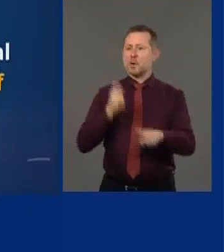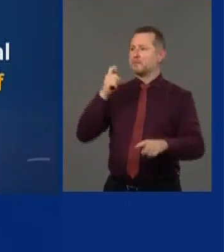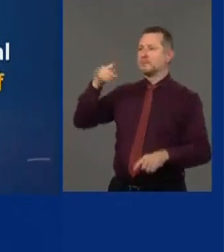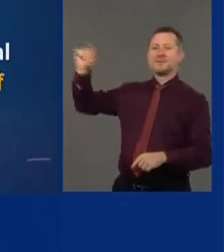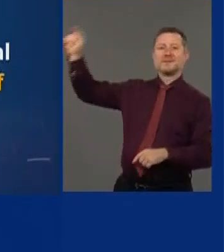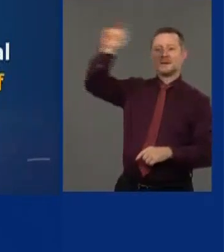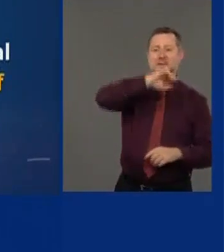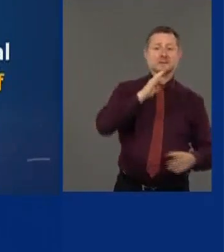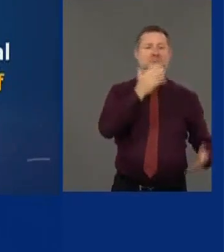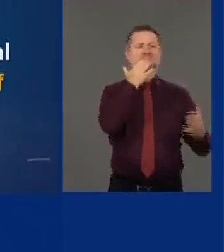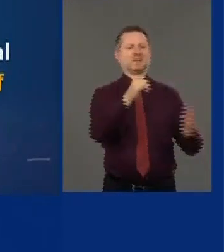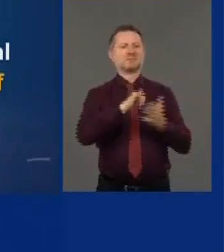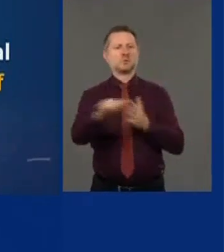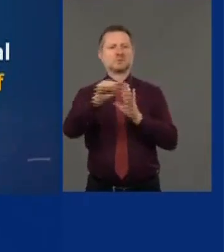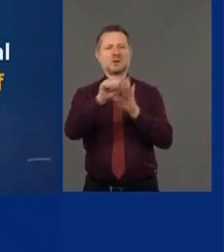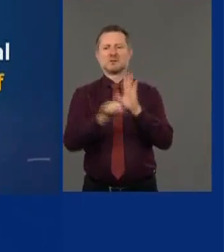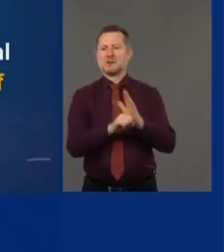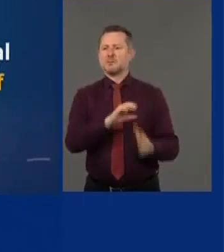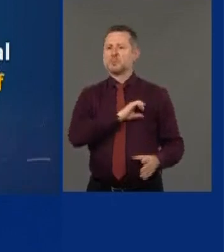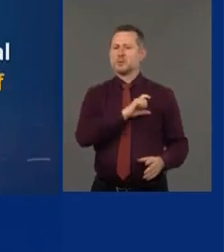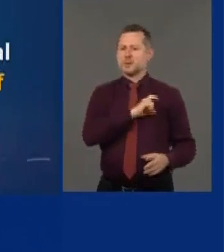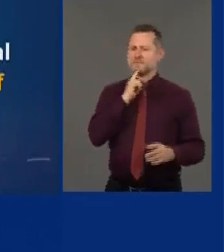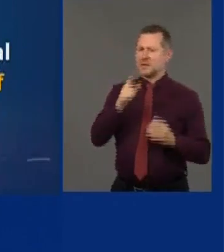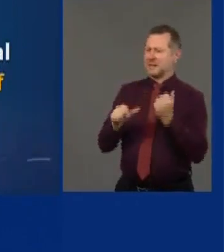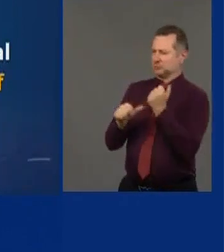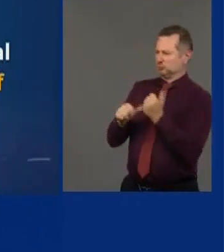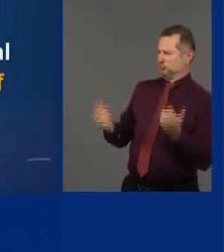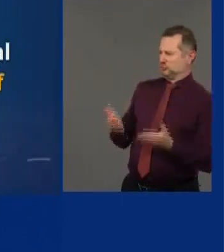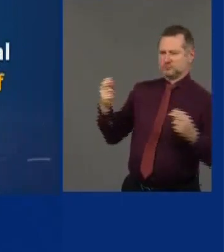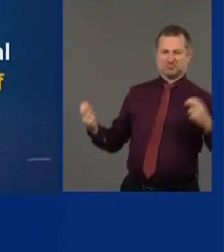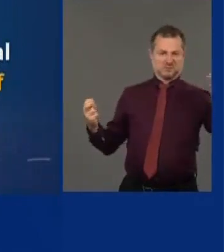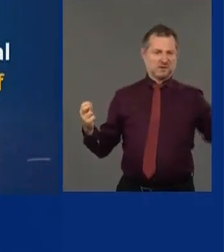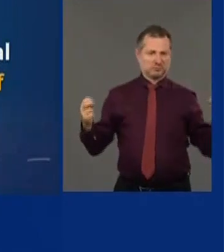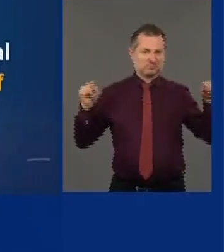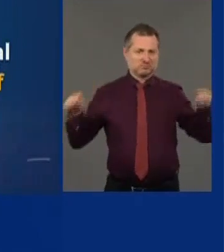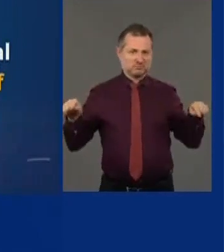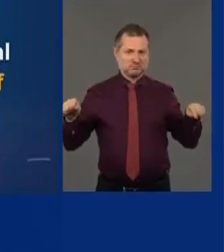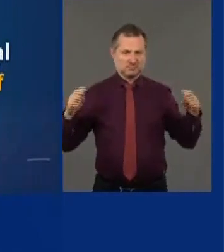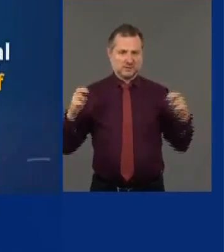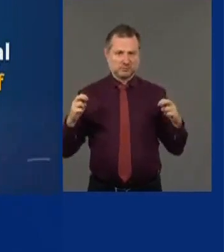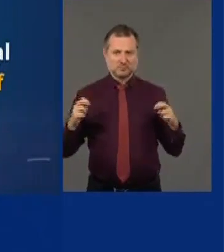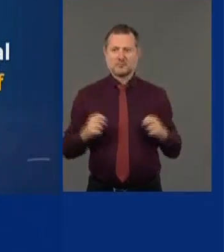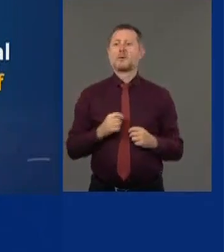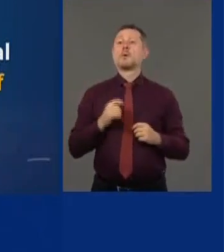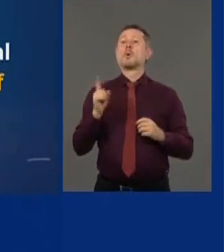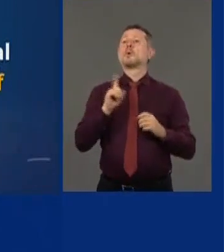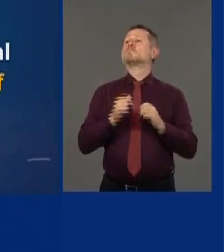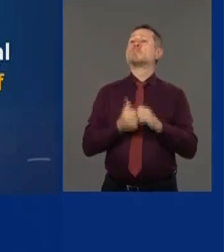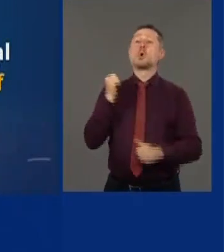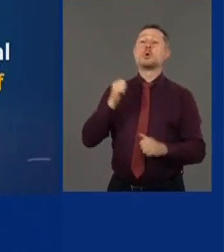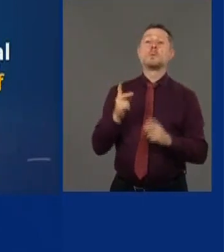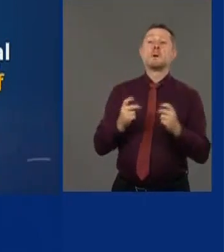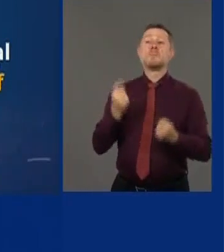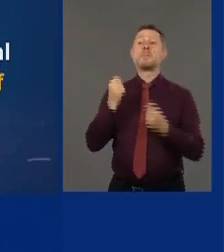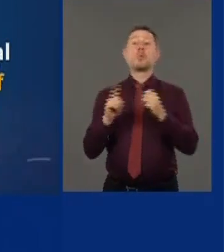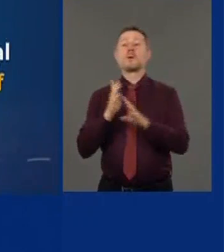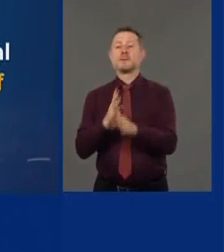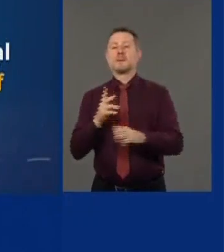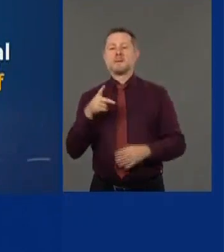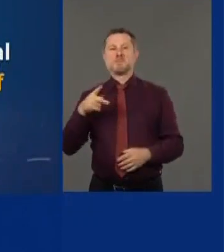state police, and the first deputy is here and the colonel is here. The primary supplier for New York State is the state